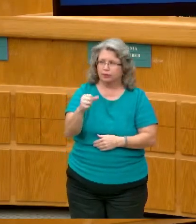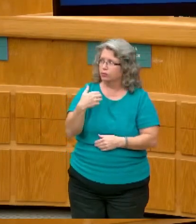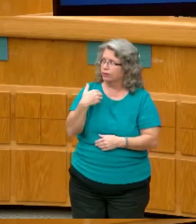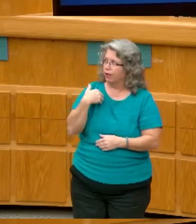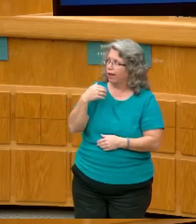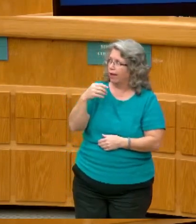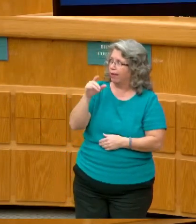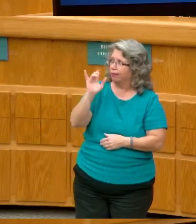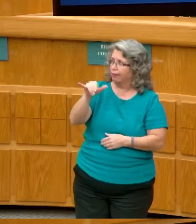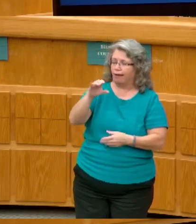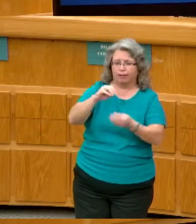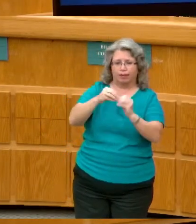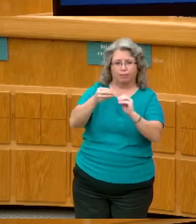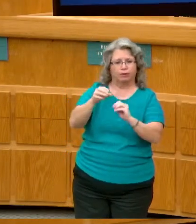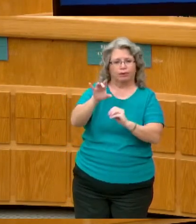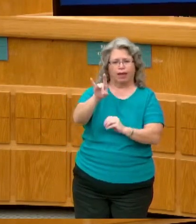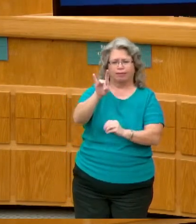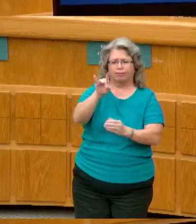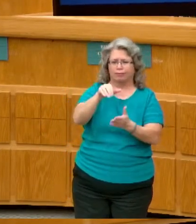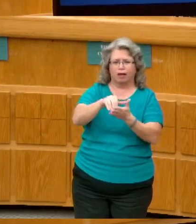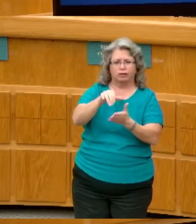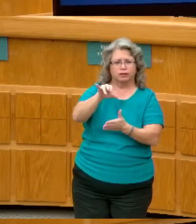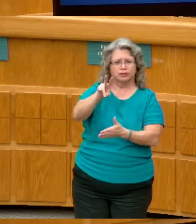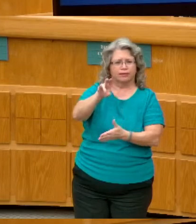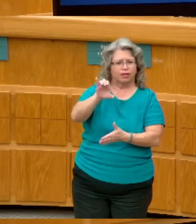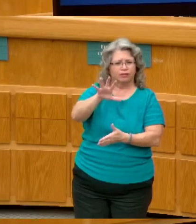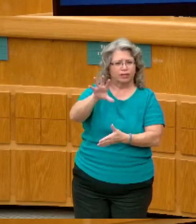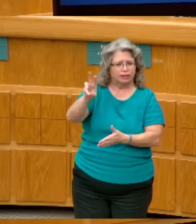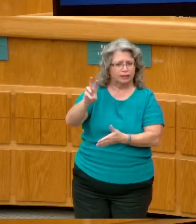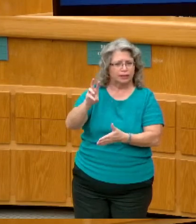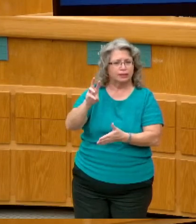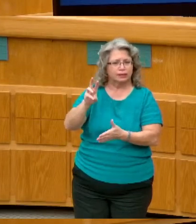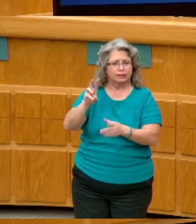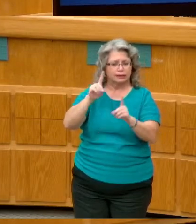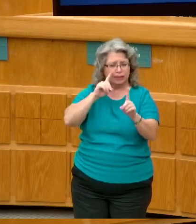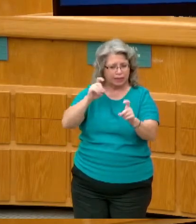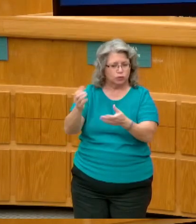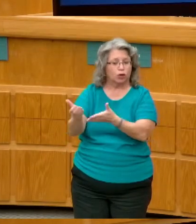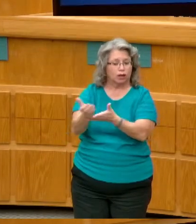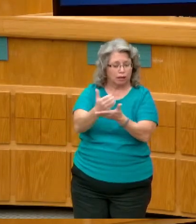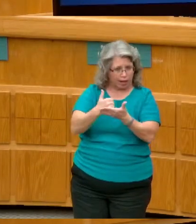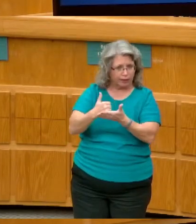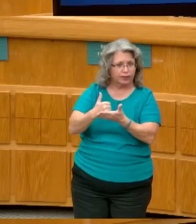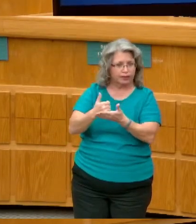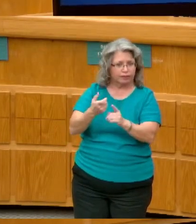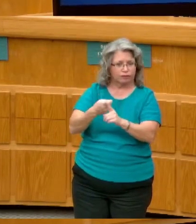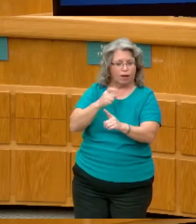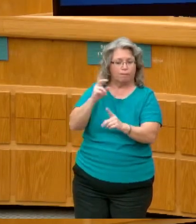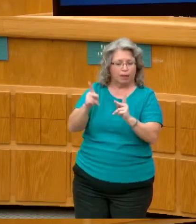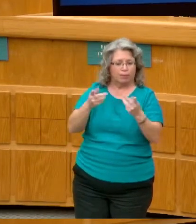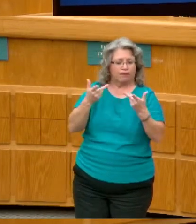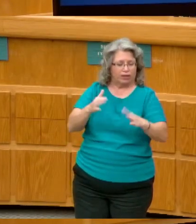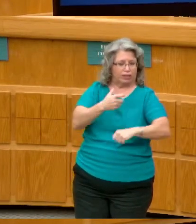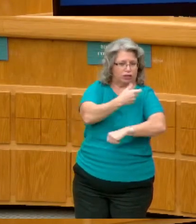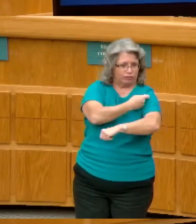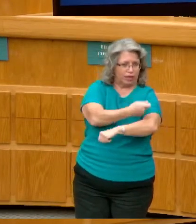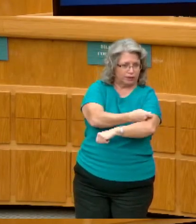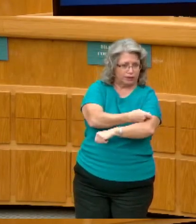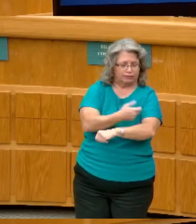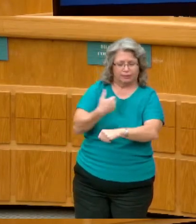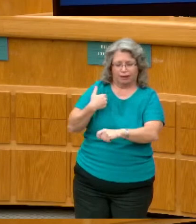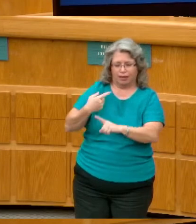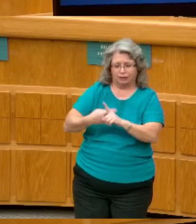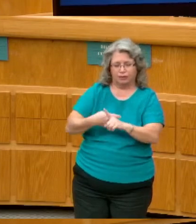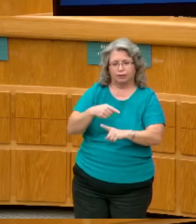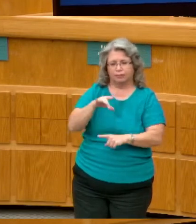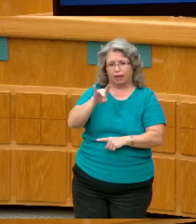8,756 were collected since January 1st, 2022. So just last month, 8,756.